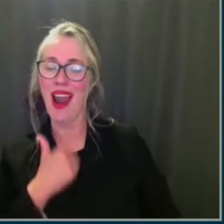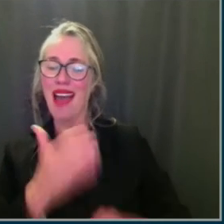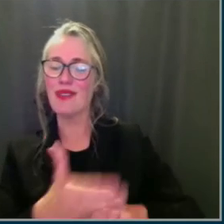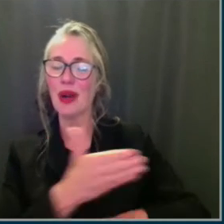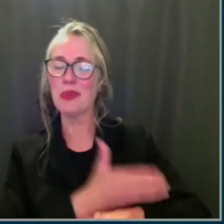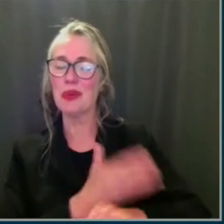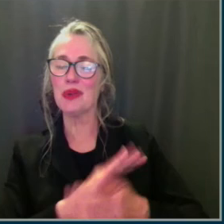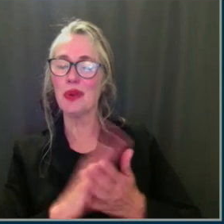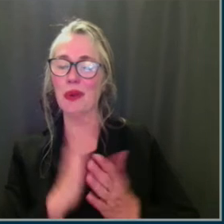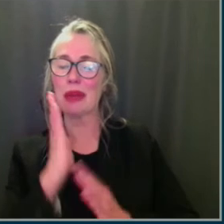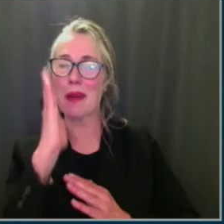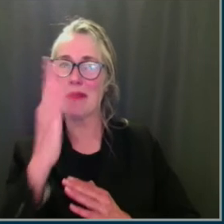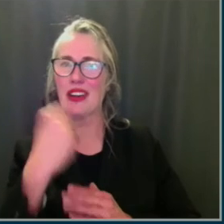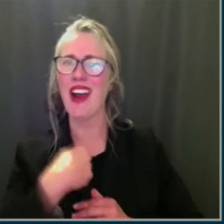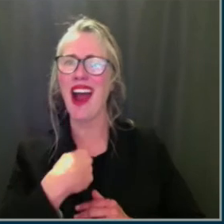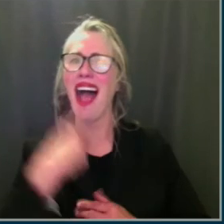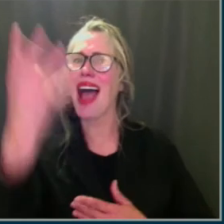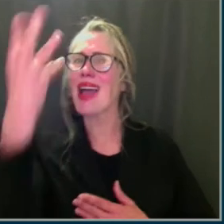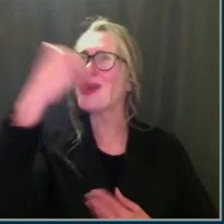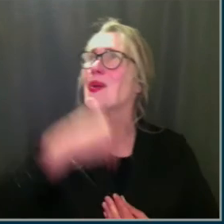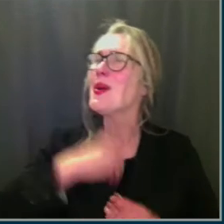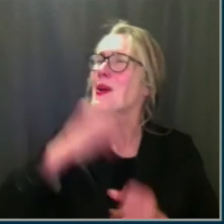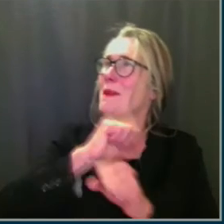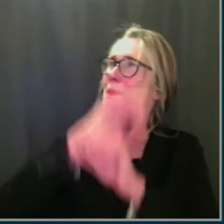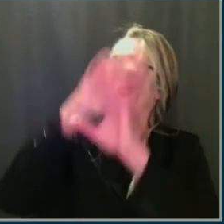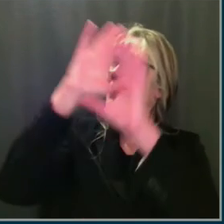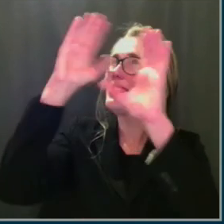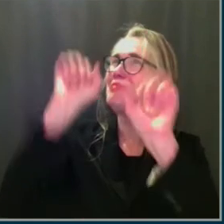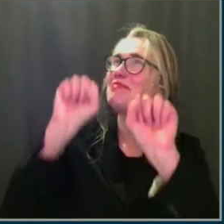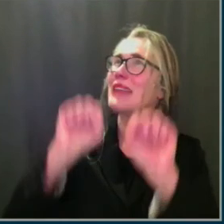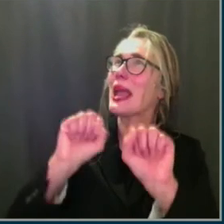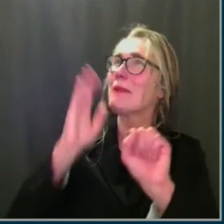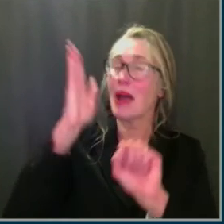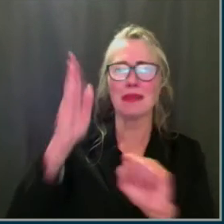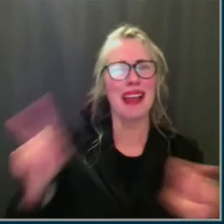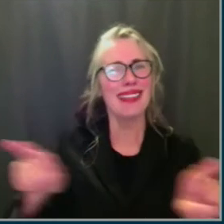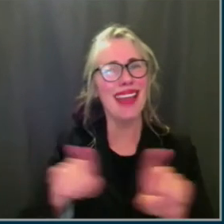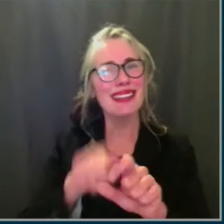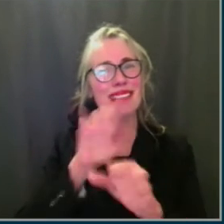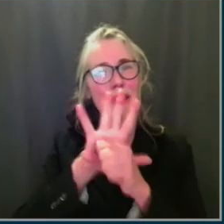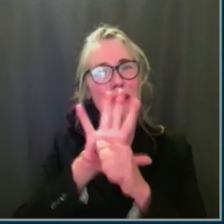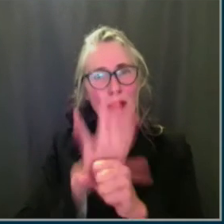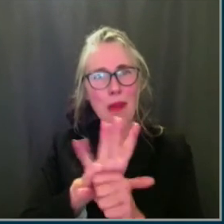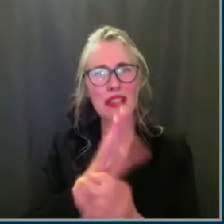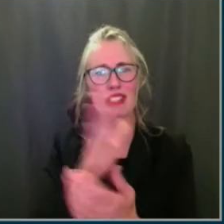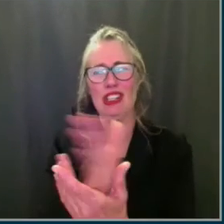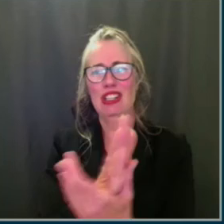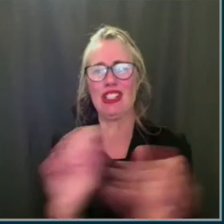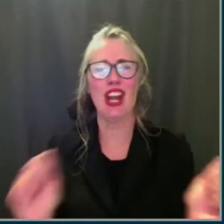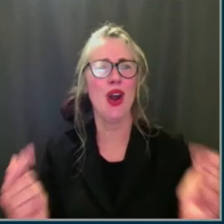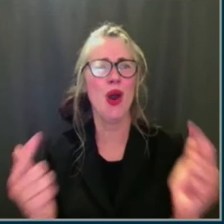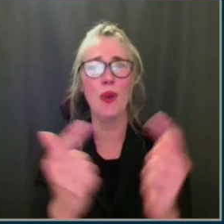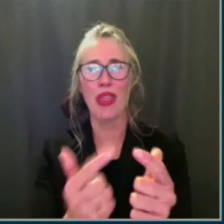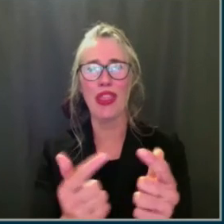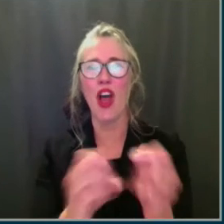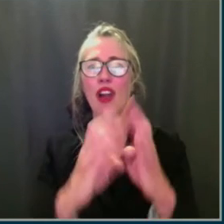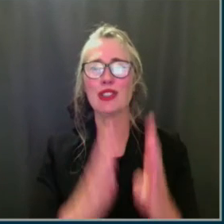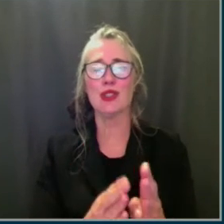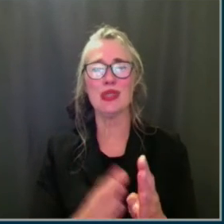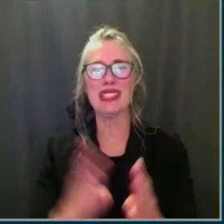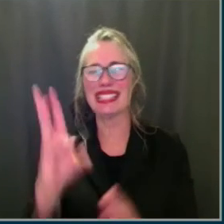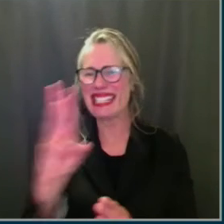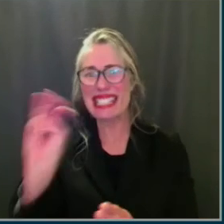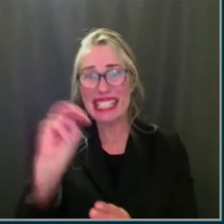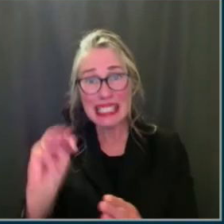same promise for our 6 million students in this state. I am honored to be endorsed by great Democrats like our U.S.